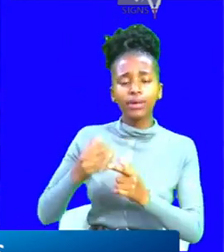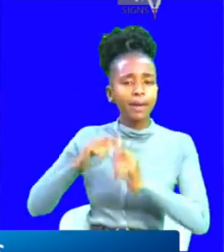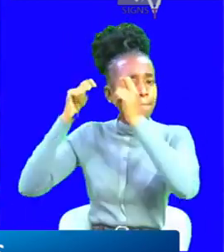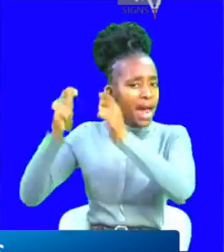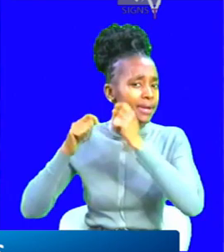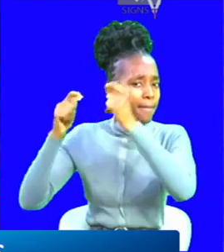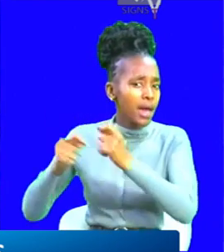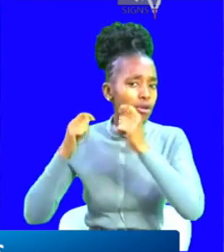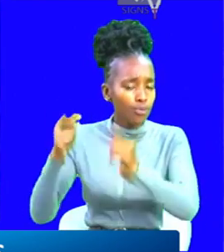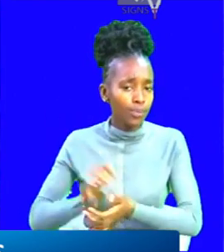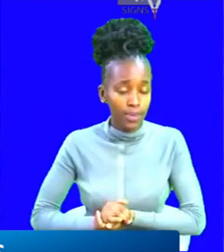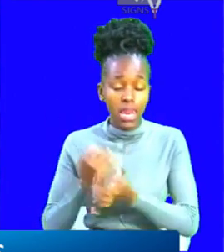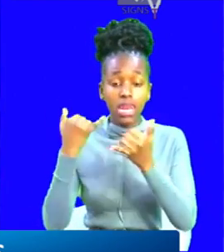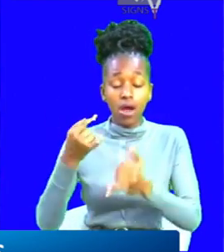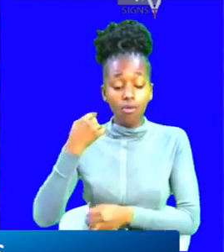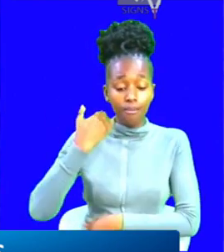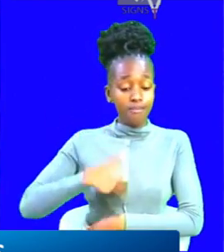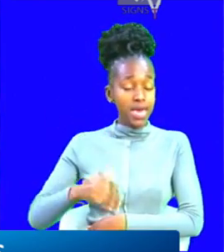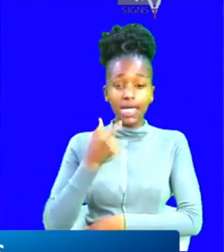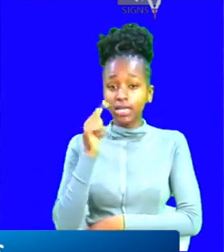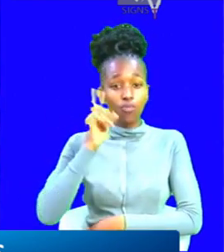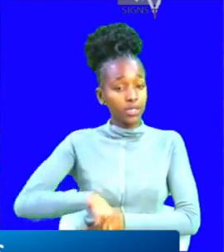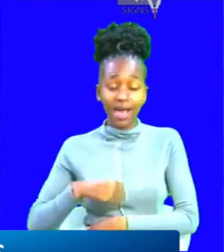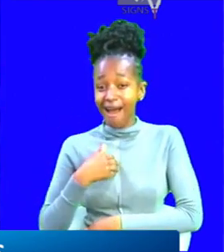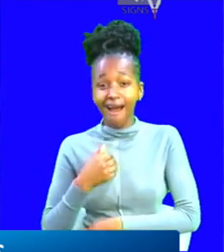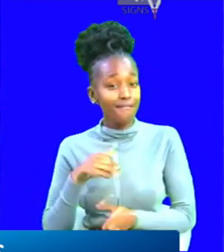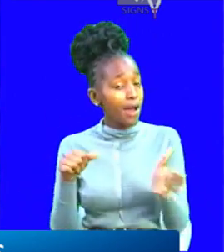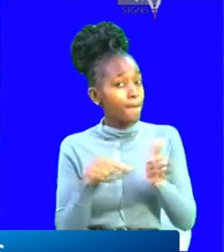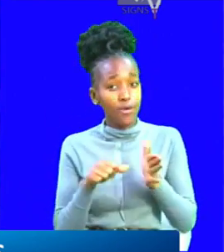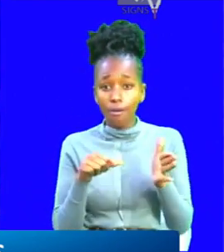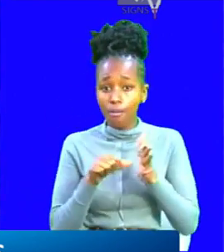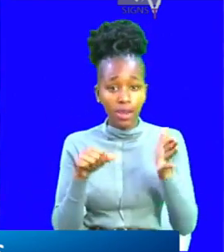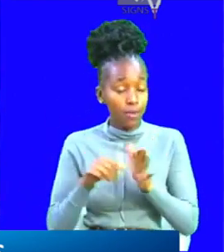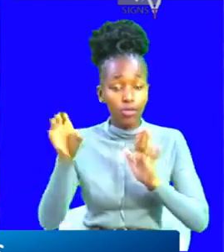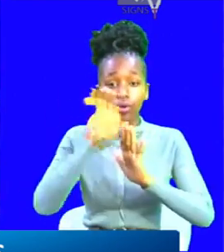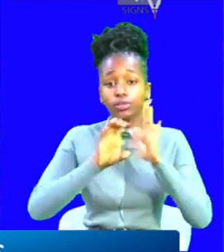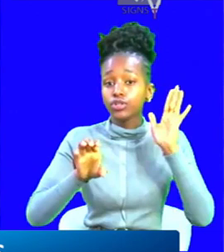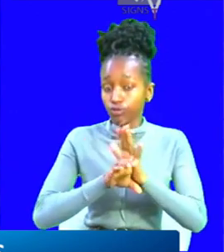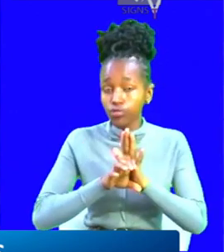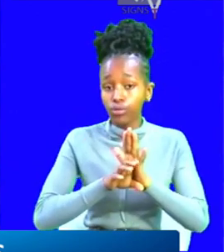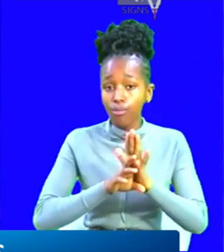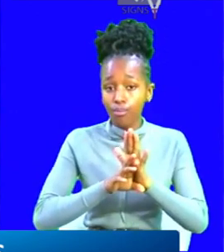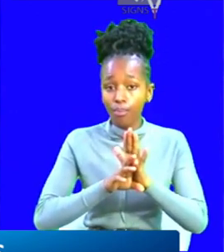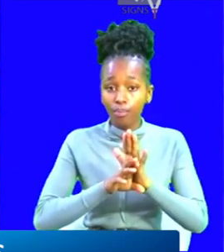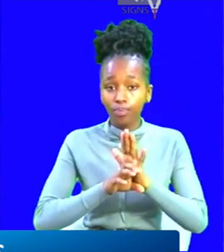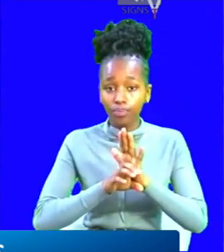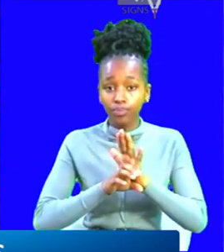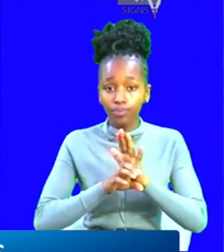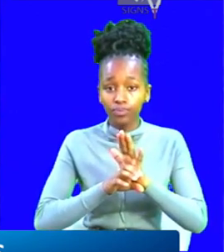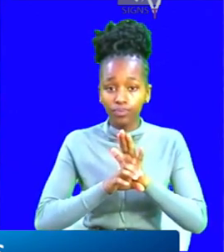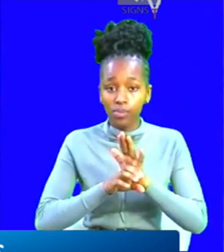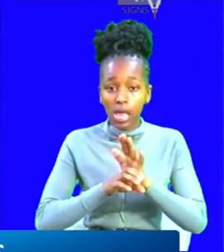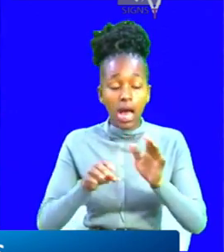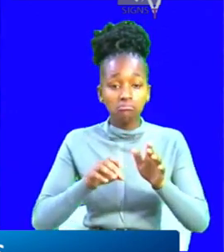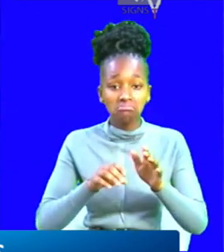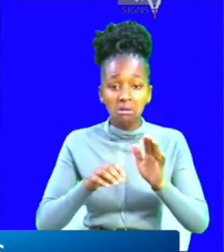nataka niwaambie, we have absolutely no issue with any constitutional provision on picketing or even on